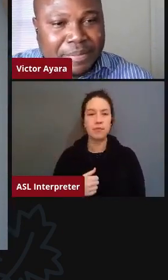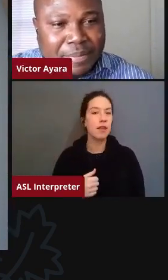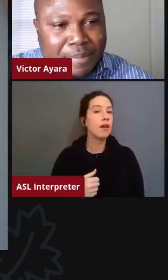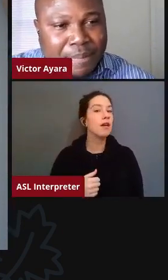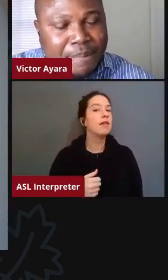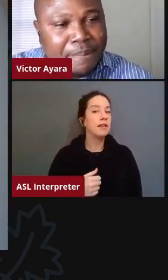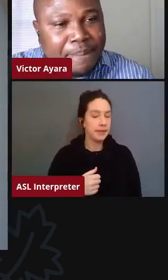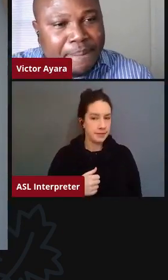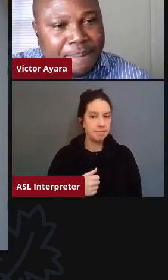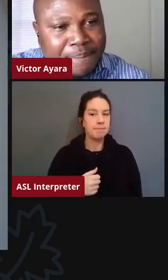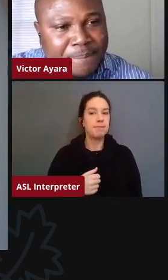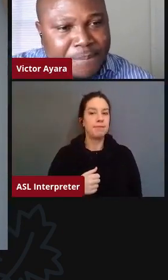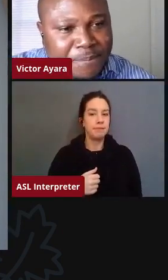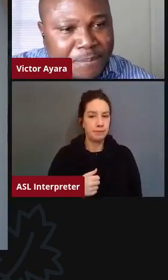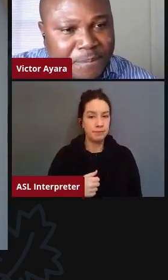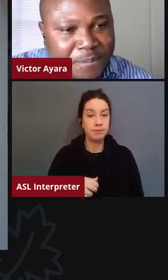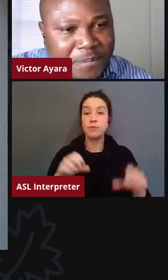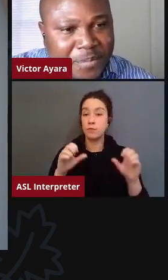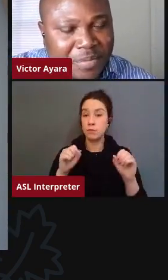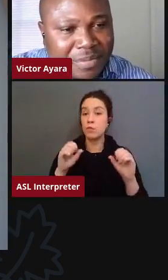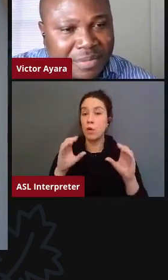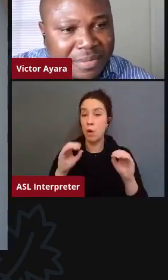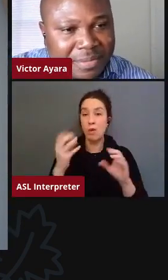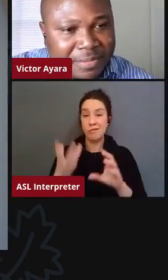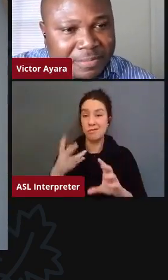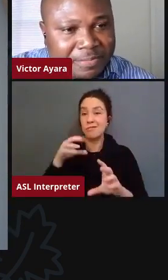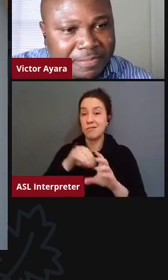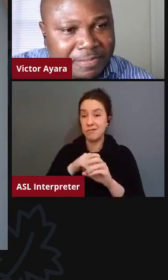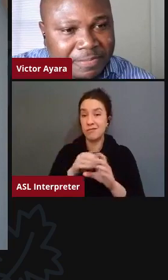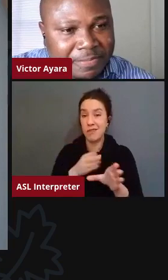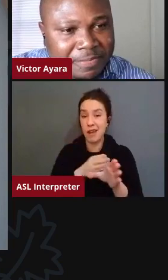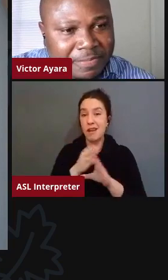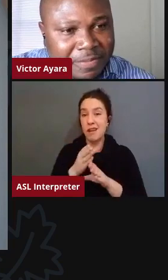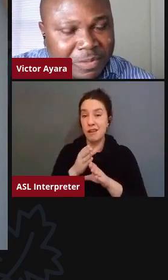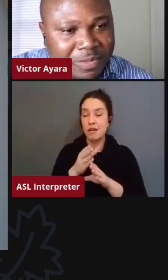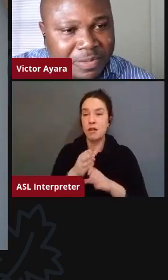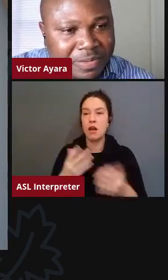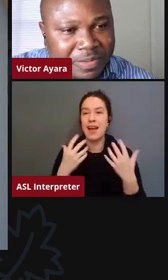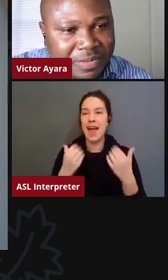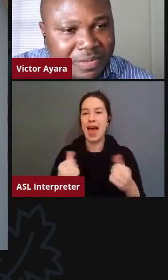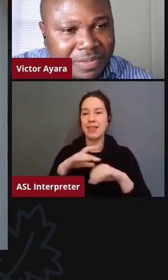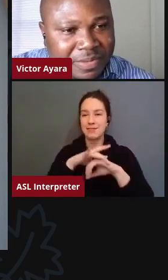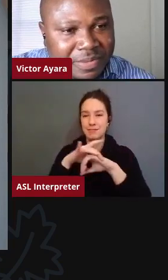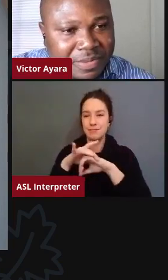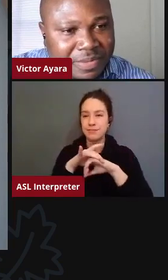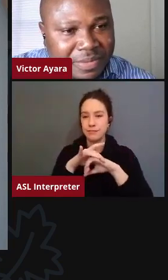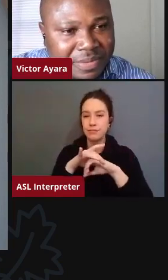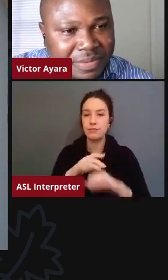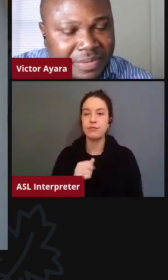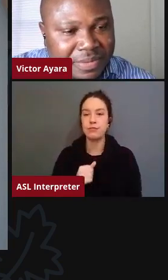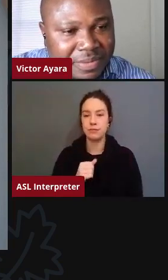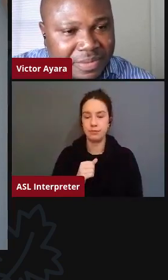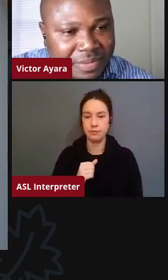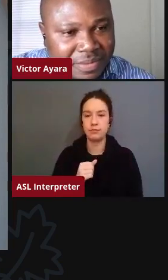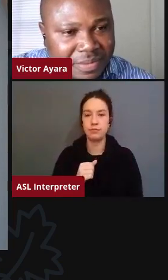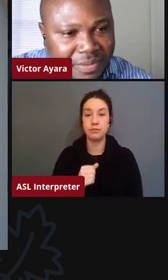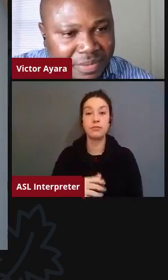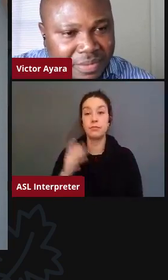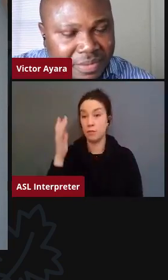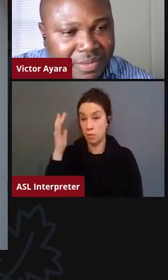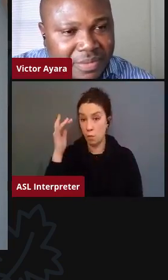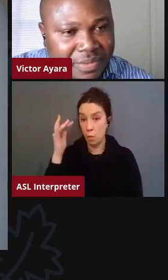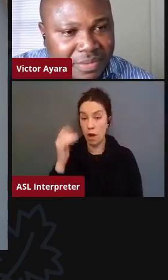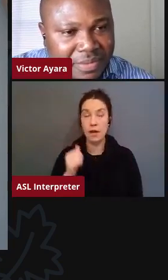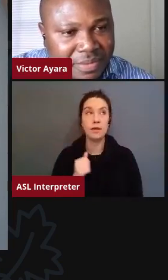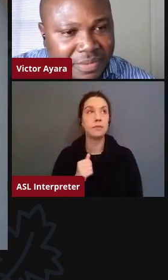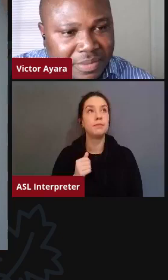So I came into the field of health geography because I was always interested when I